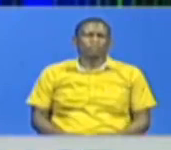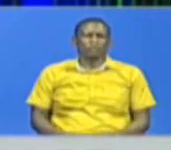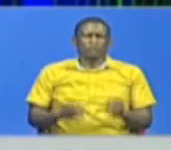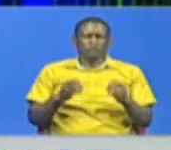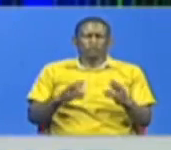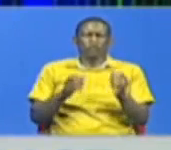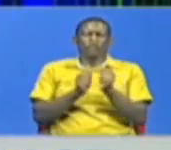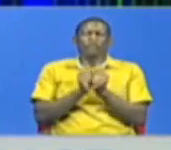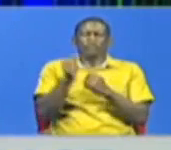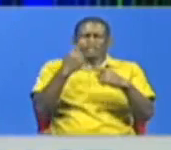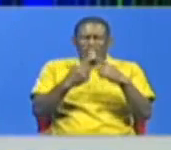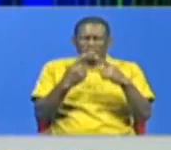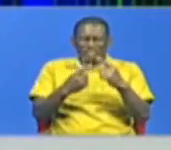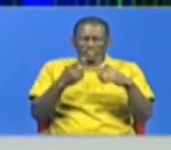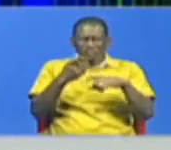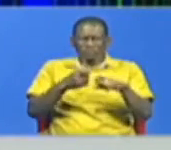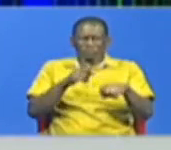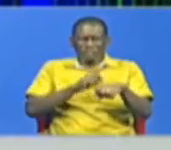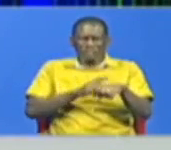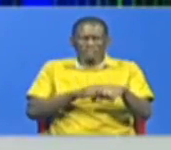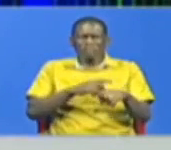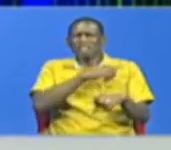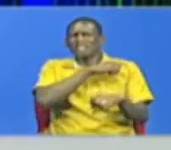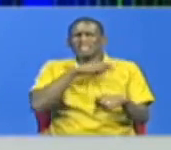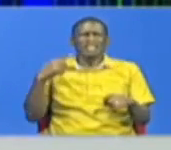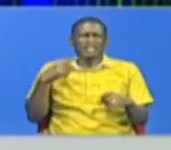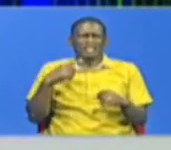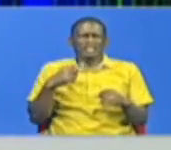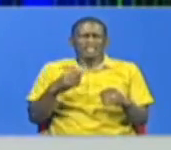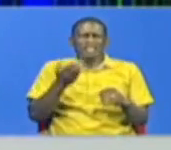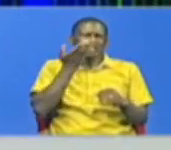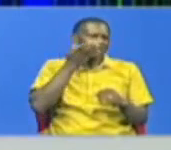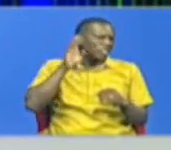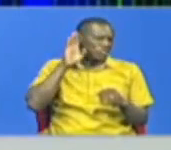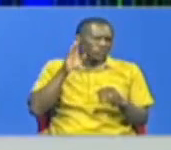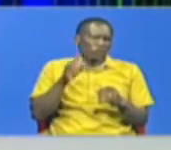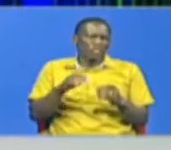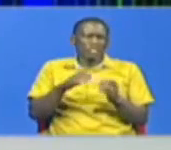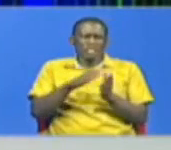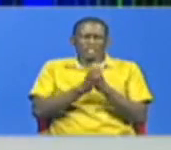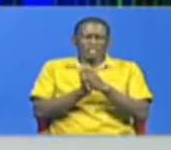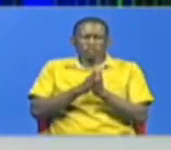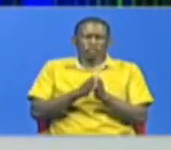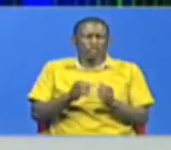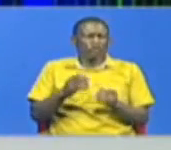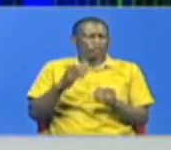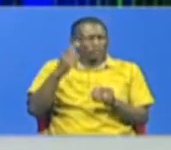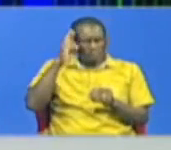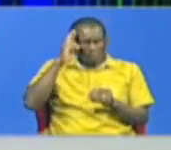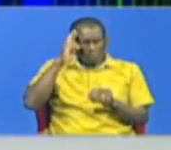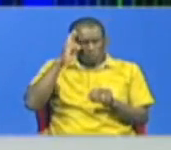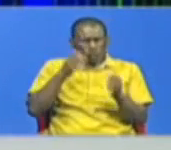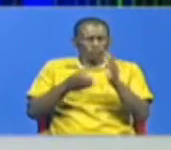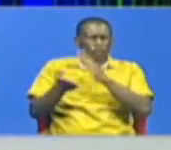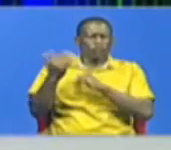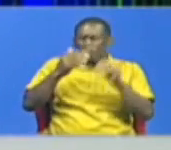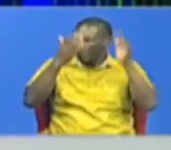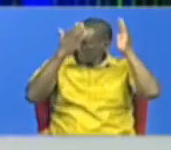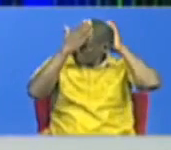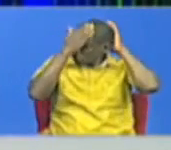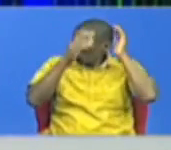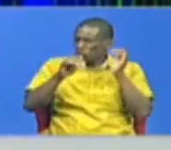15 years since being brutally murdered in Isiolo, the legacy and fond memories of the late Bishop Luigi